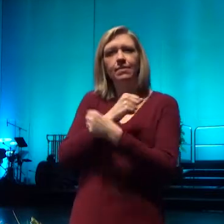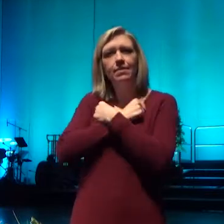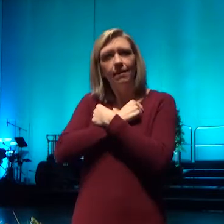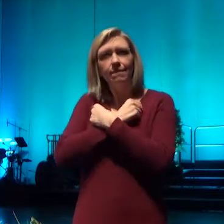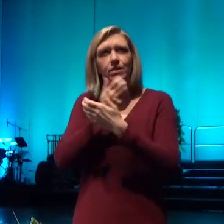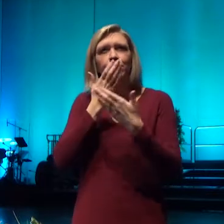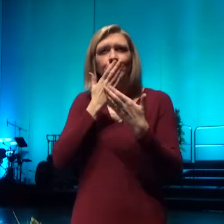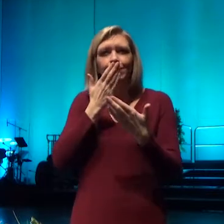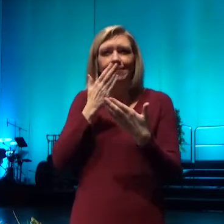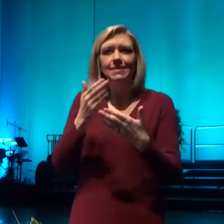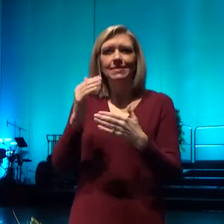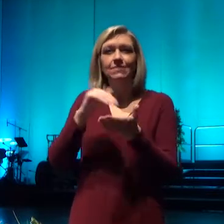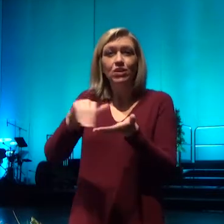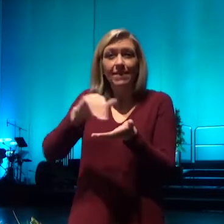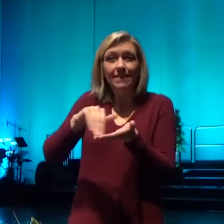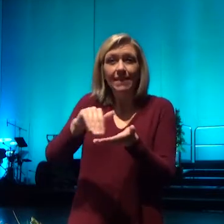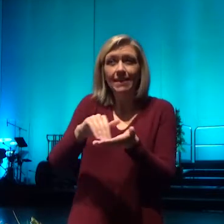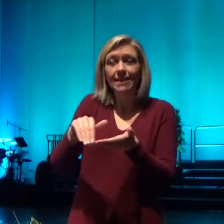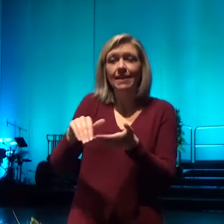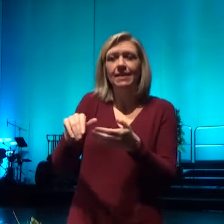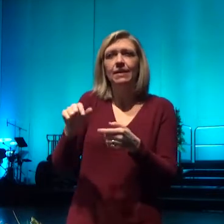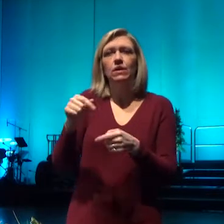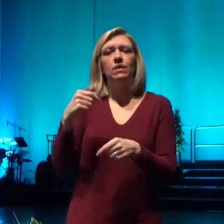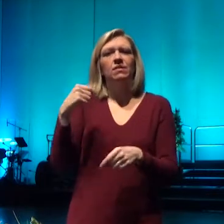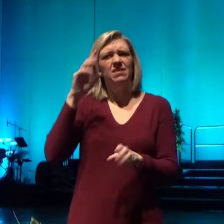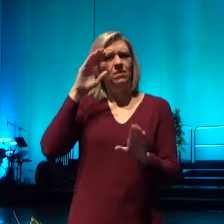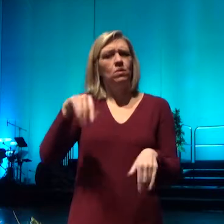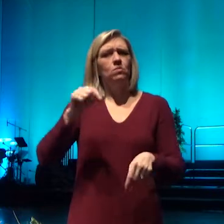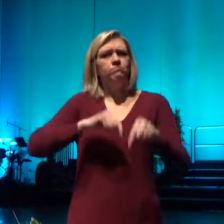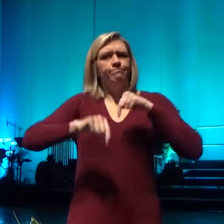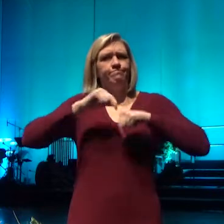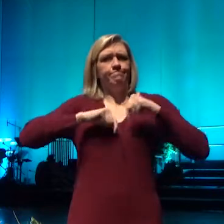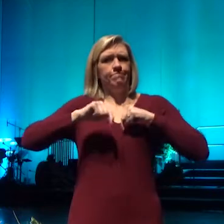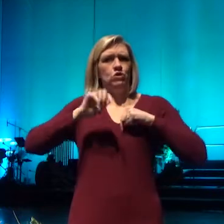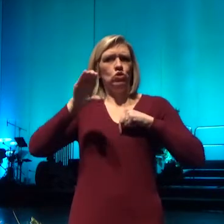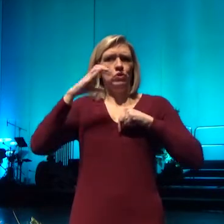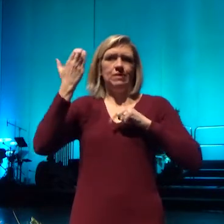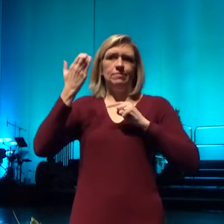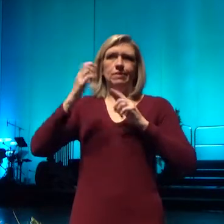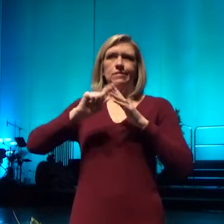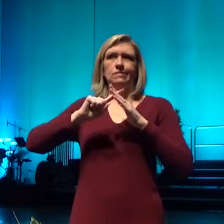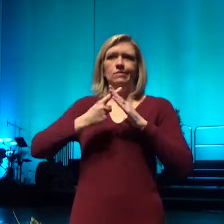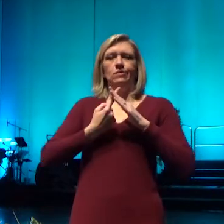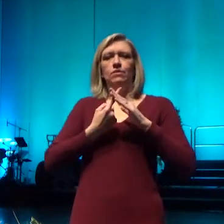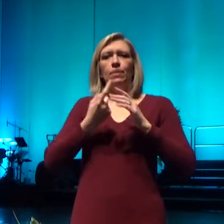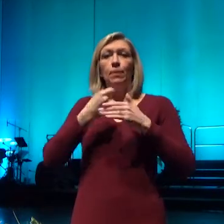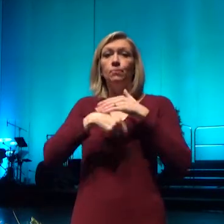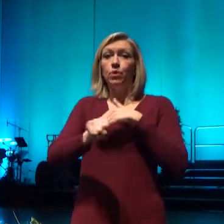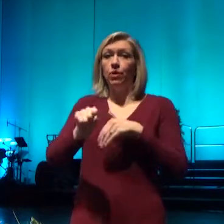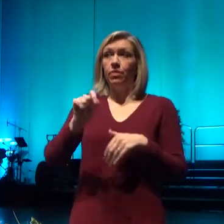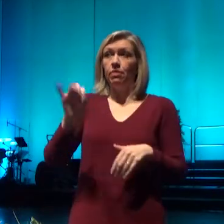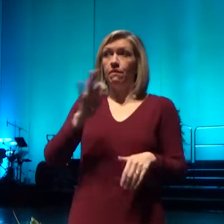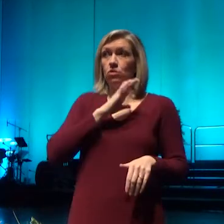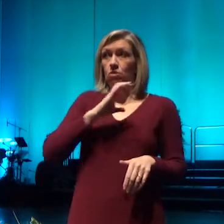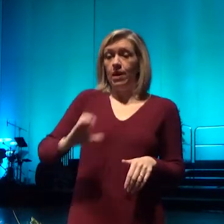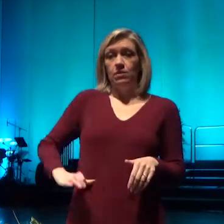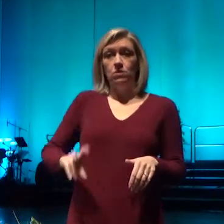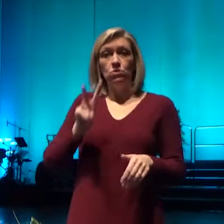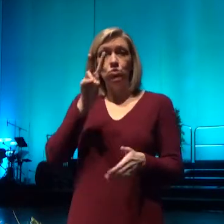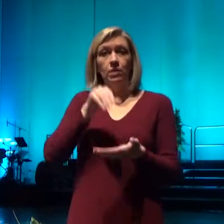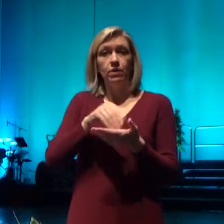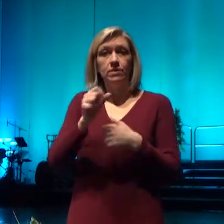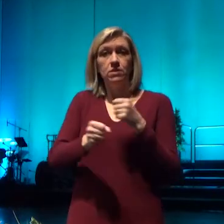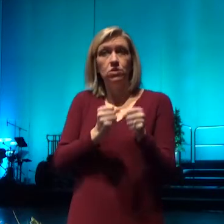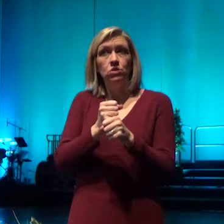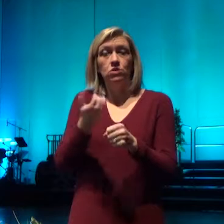giving. And I know we trace Christmas back to the birth of Christ over 2,000 years ago, representing